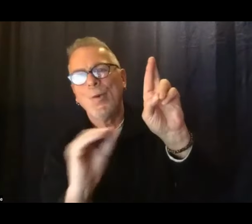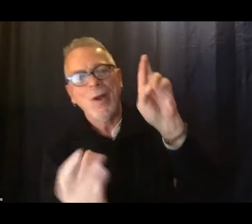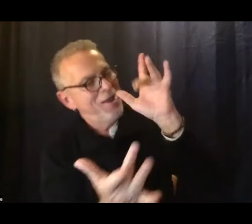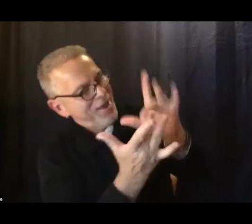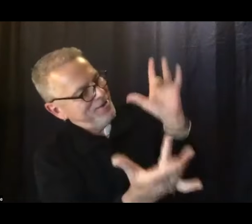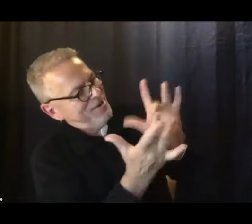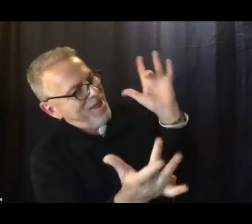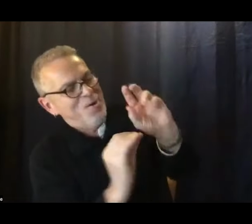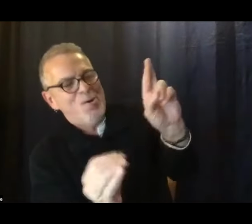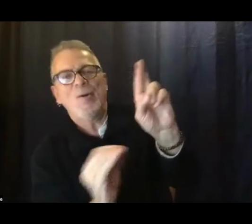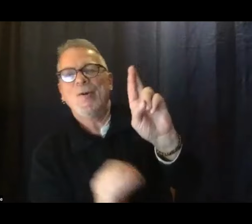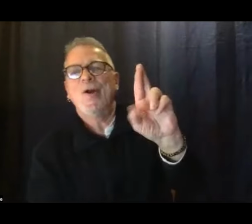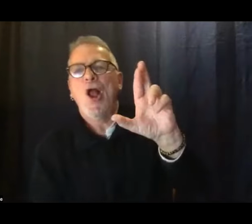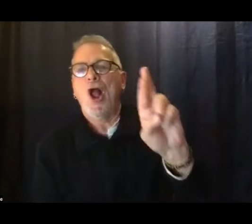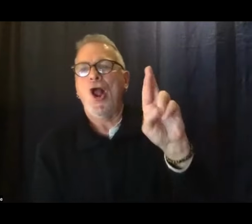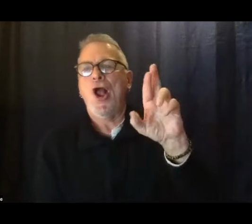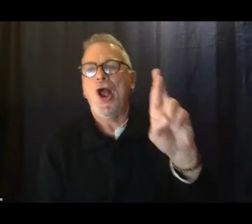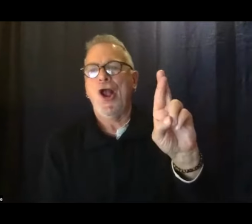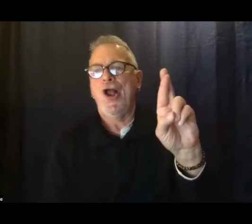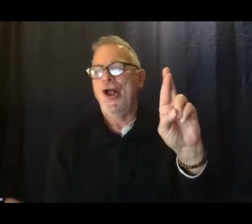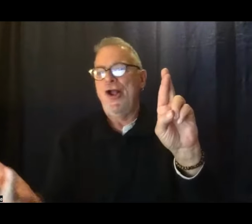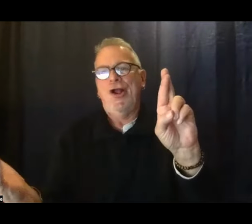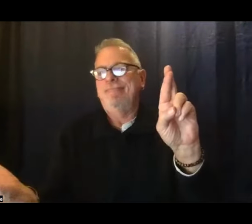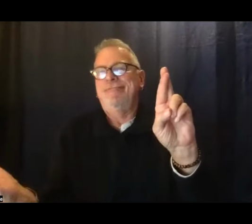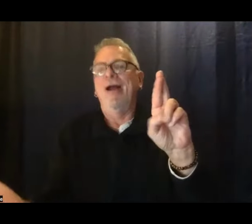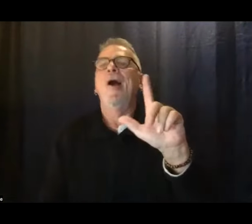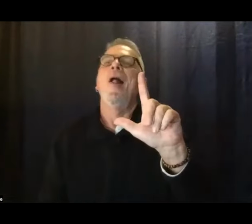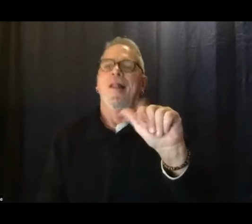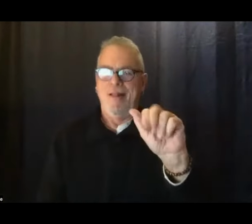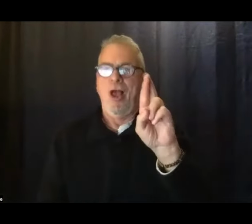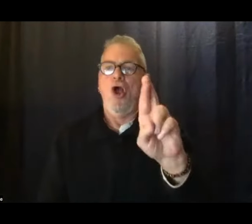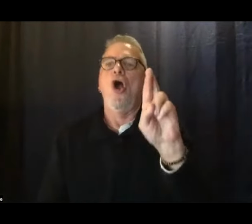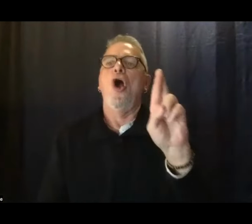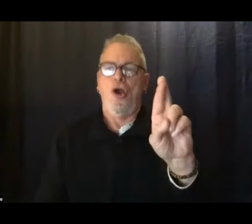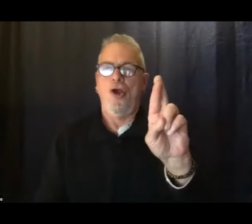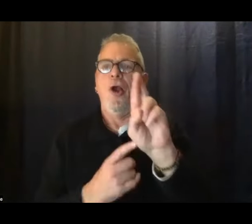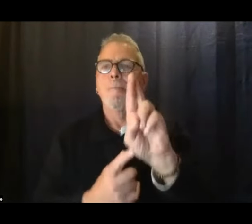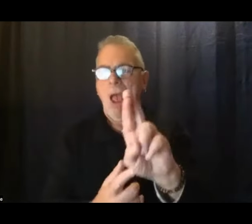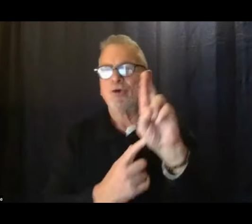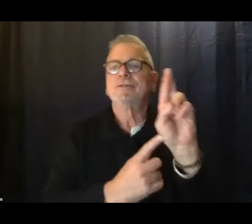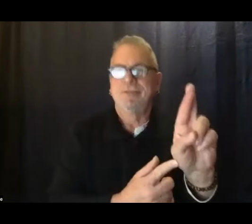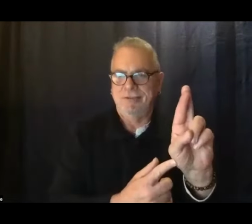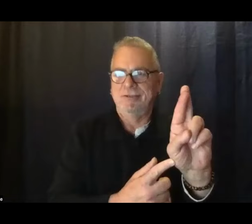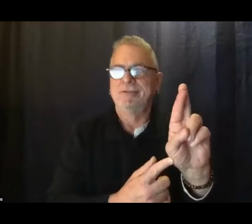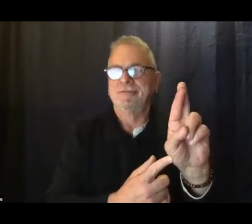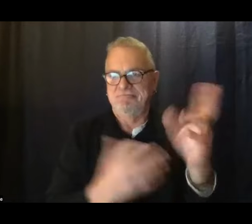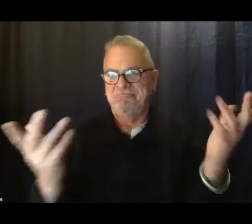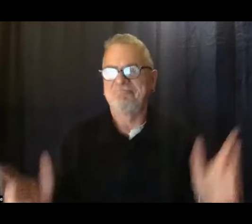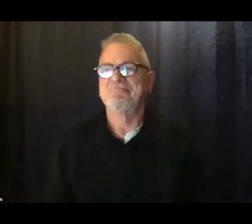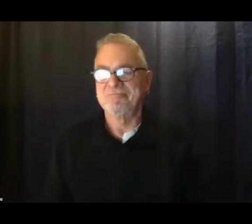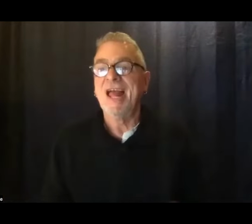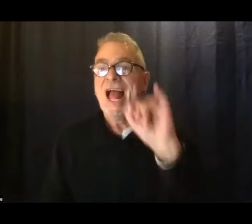L-A-R-R-Y. There's no contact, so I have to create the contact sort of in space with a little bit of movement.